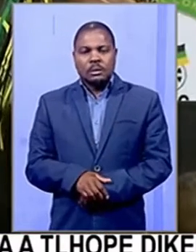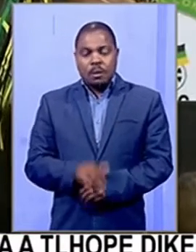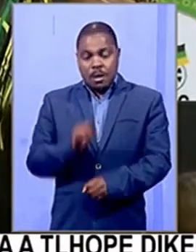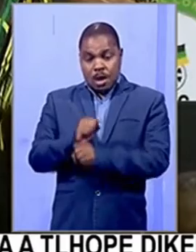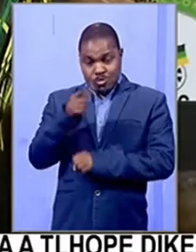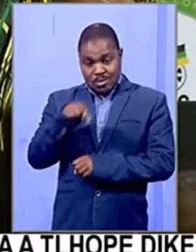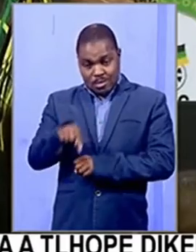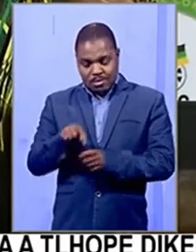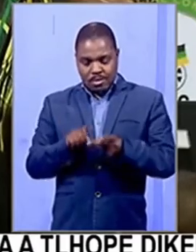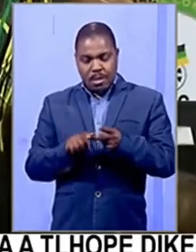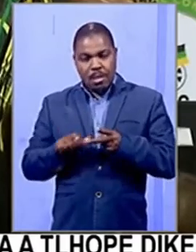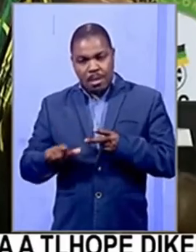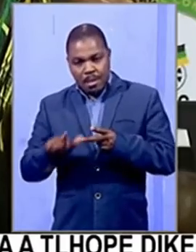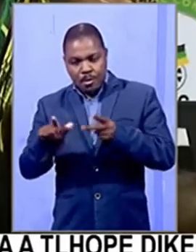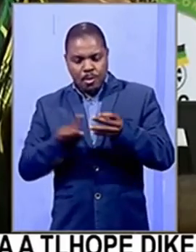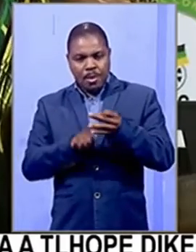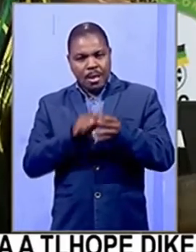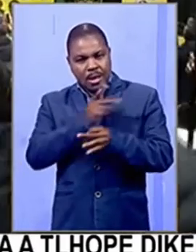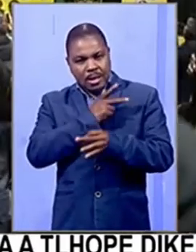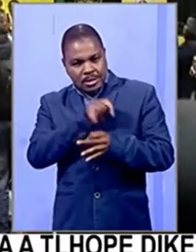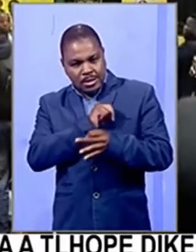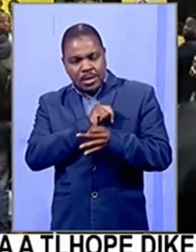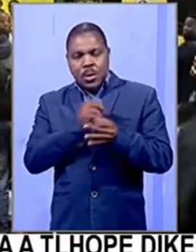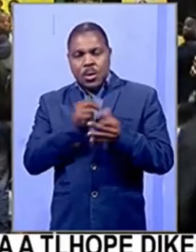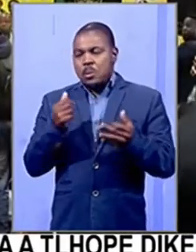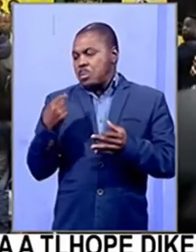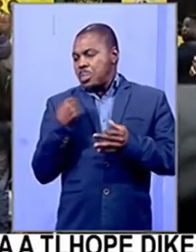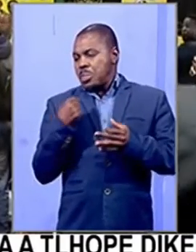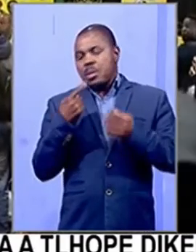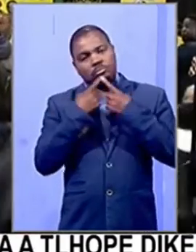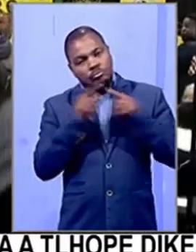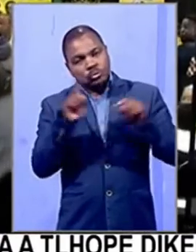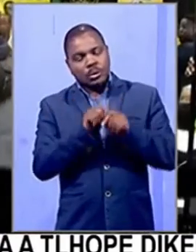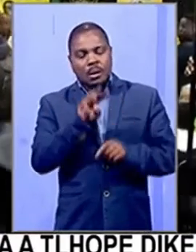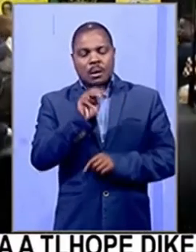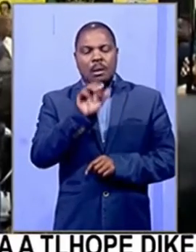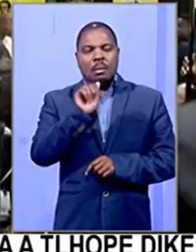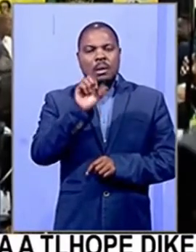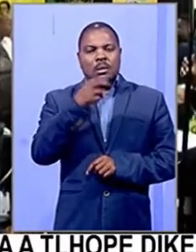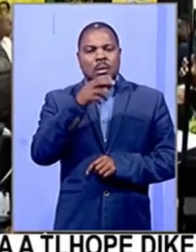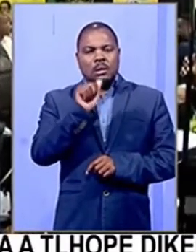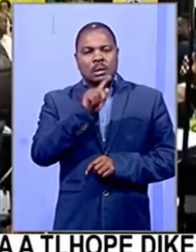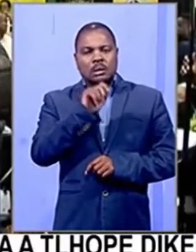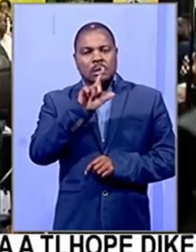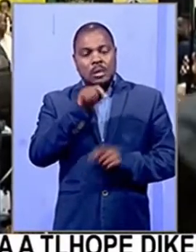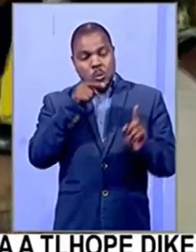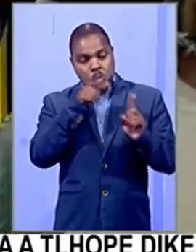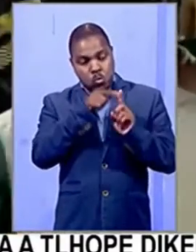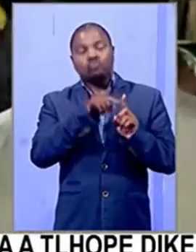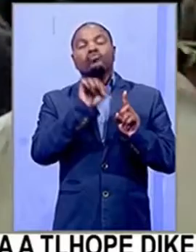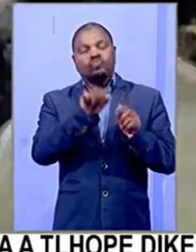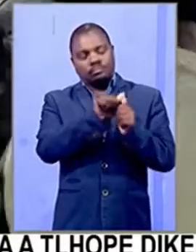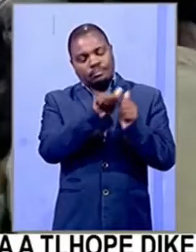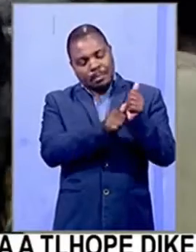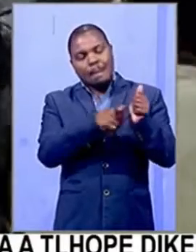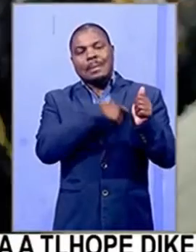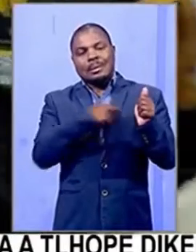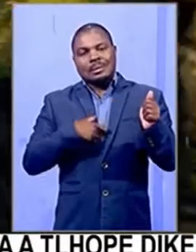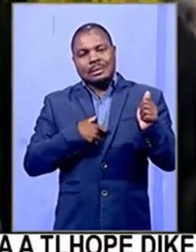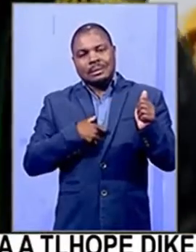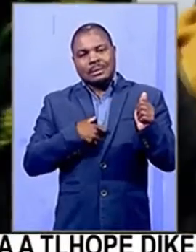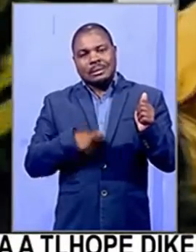Gauteng, Limpopo le KZN di ne sešeng jana di a itsise Mashatile jaaka ntlhopheng wa bona wa motlatsa presidente.